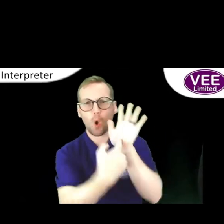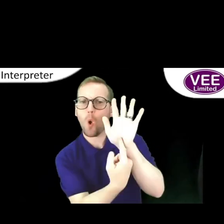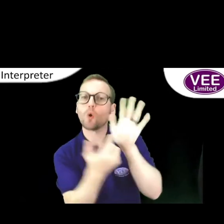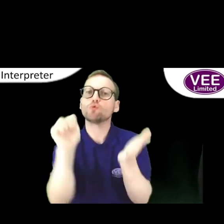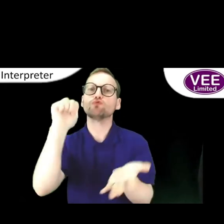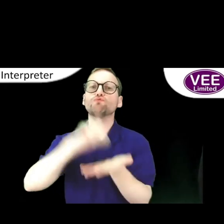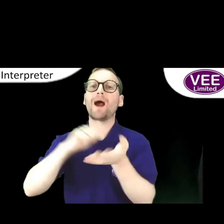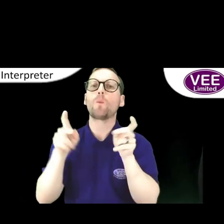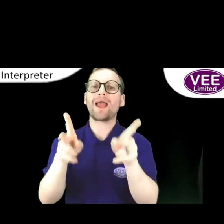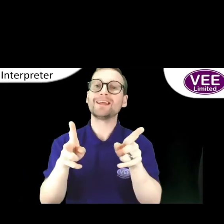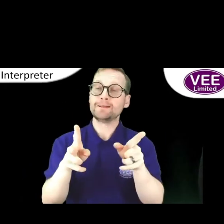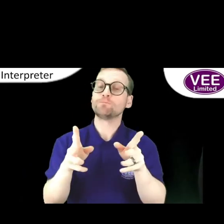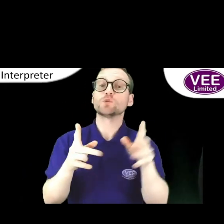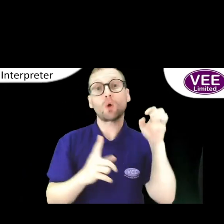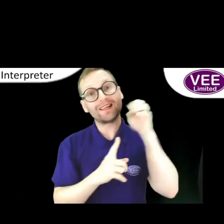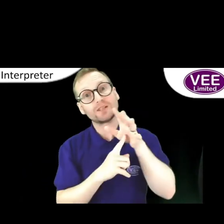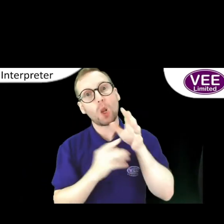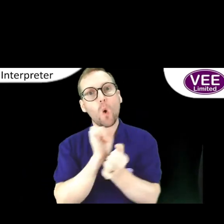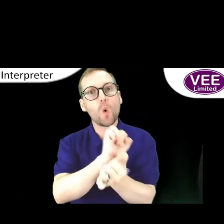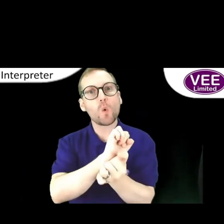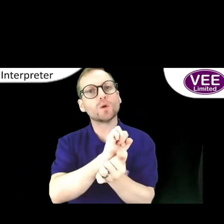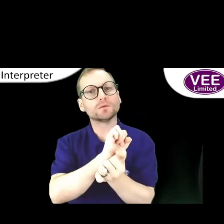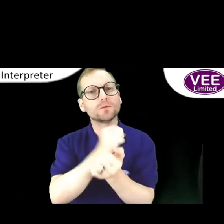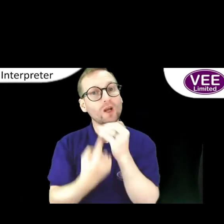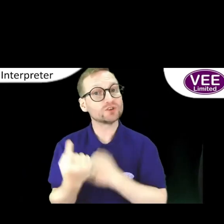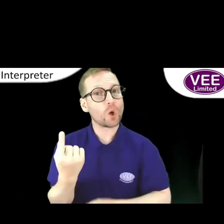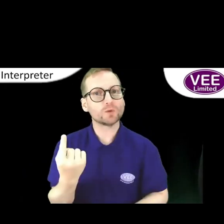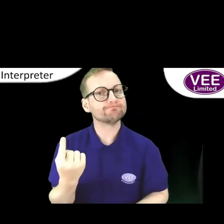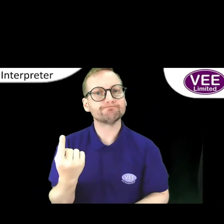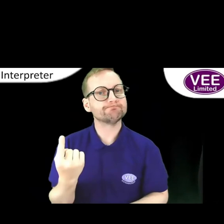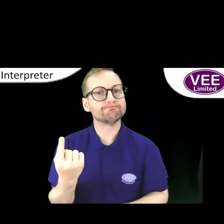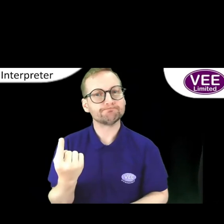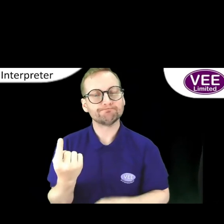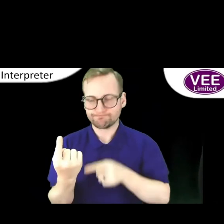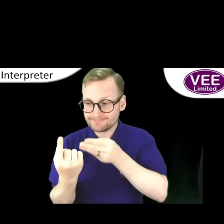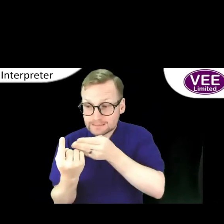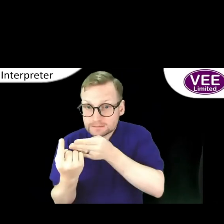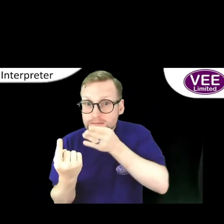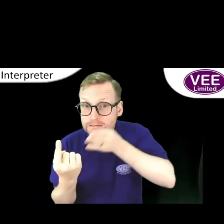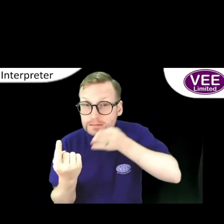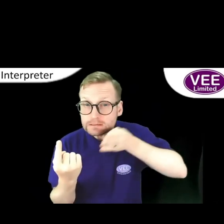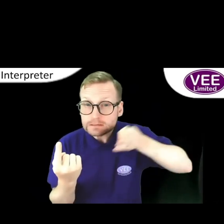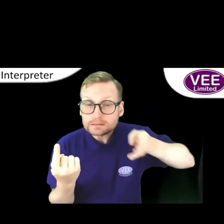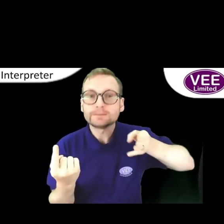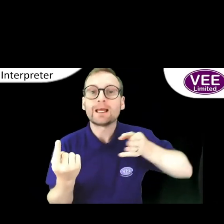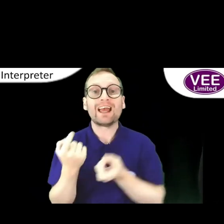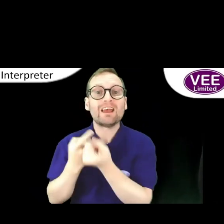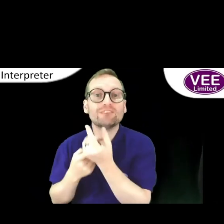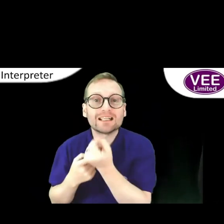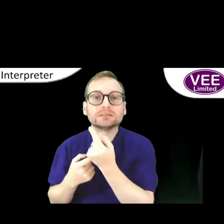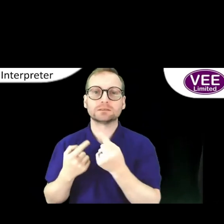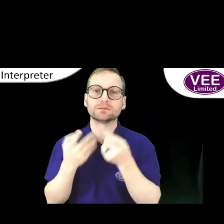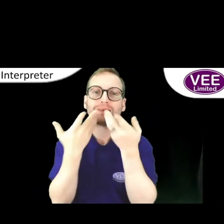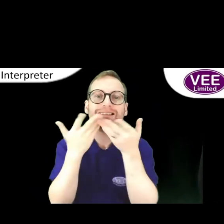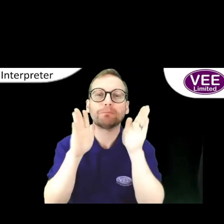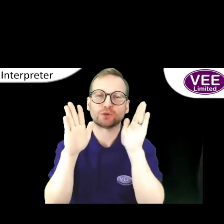Therefore, this spotlight loan and event doesn't stand alone in isolation. It is part of a much wider programme of events, exhibitions and learning activities